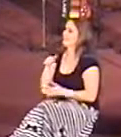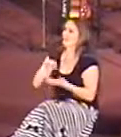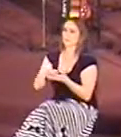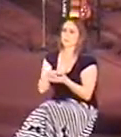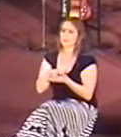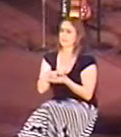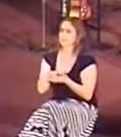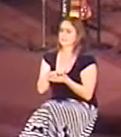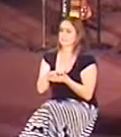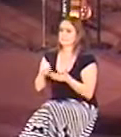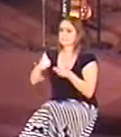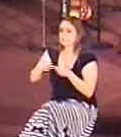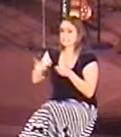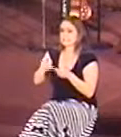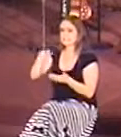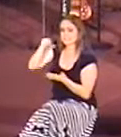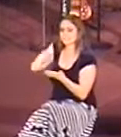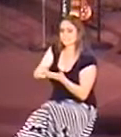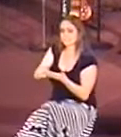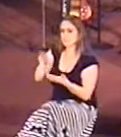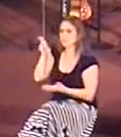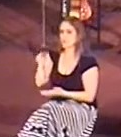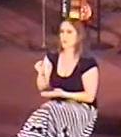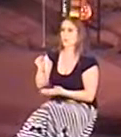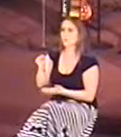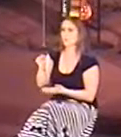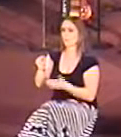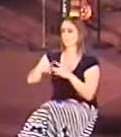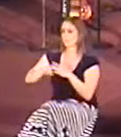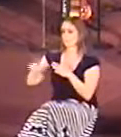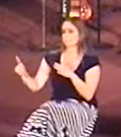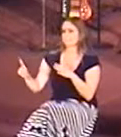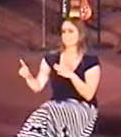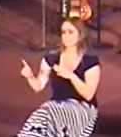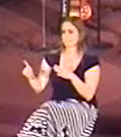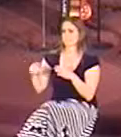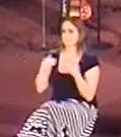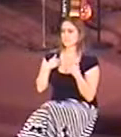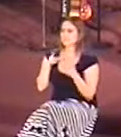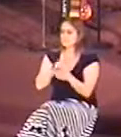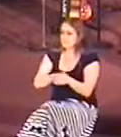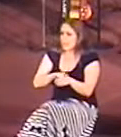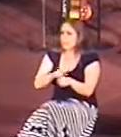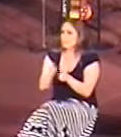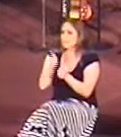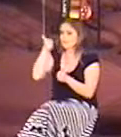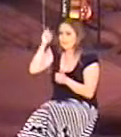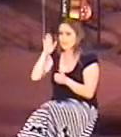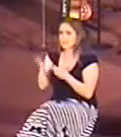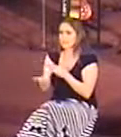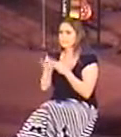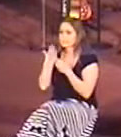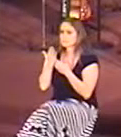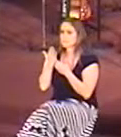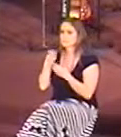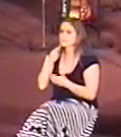it's easier to push the button and say, out of here. I spent time with God this morning. I've been in His Word, and He said, don't do